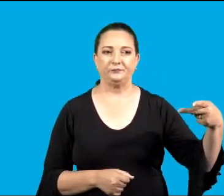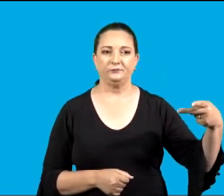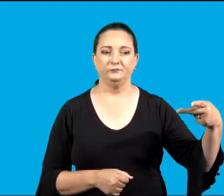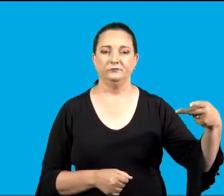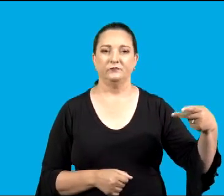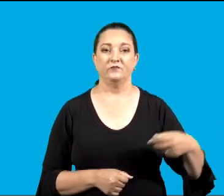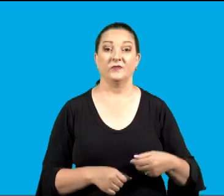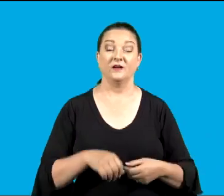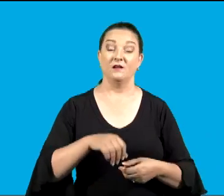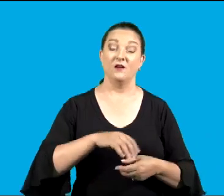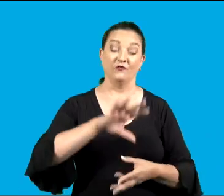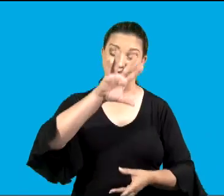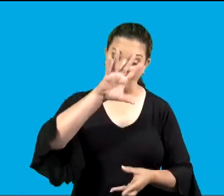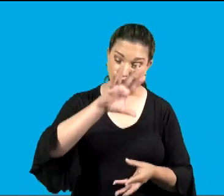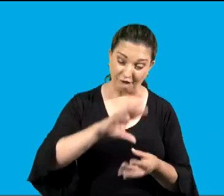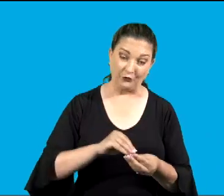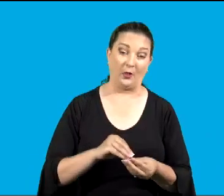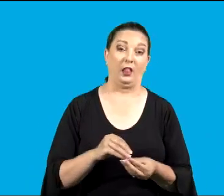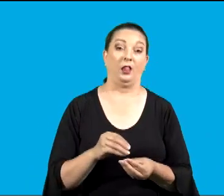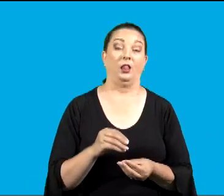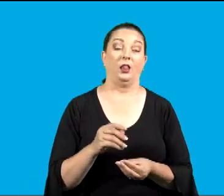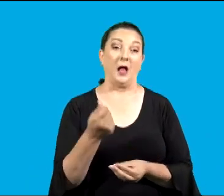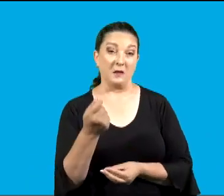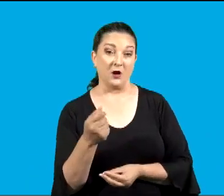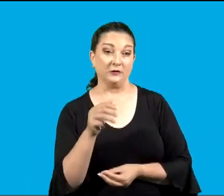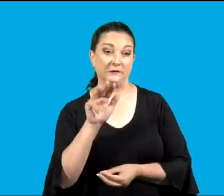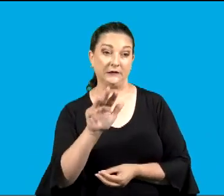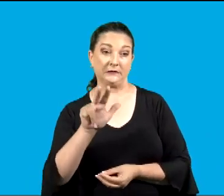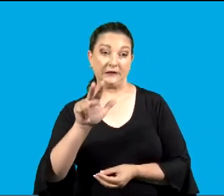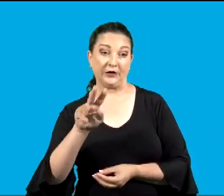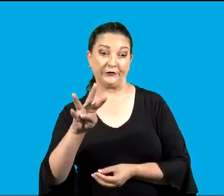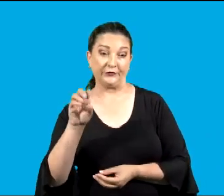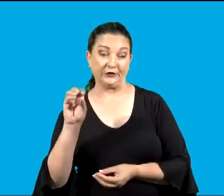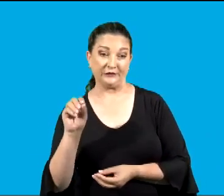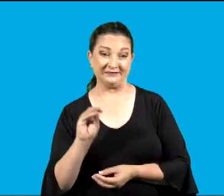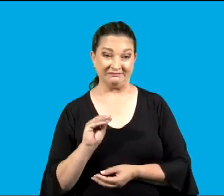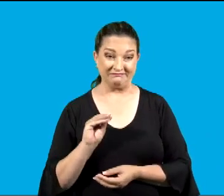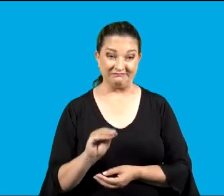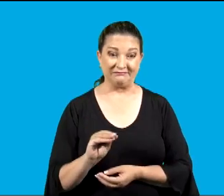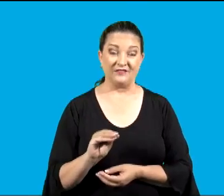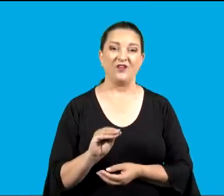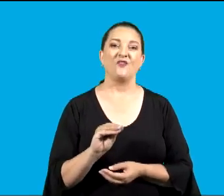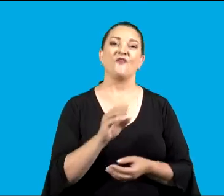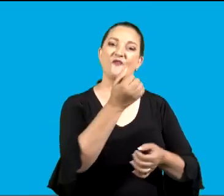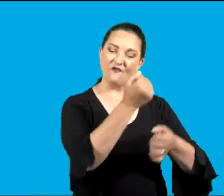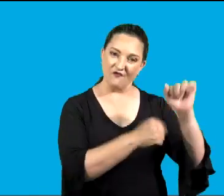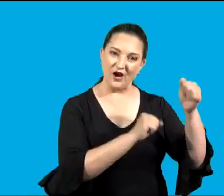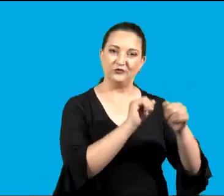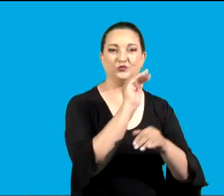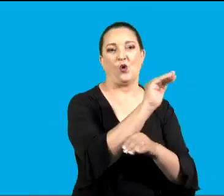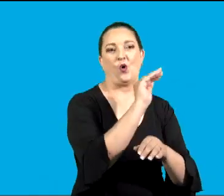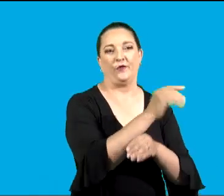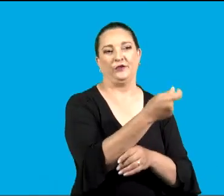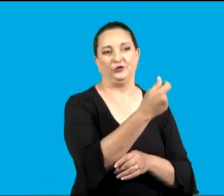The entire amount of rent, which is 98,400, was posted to the factory